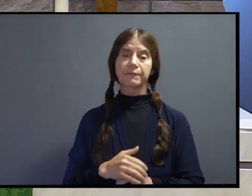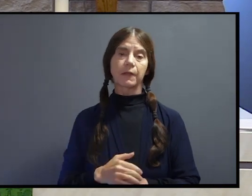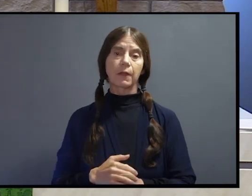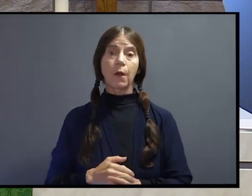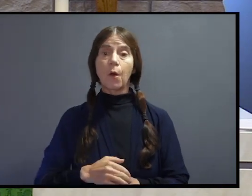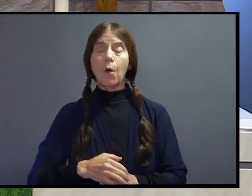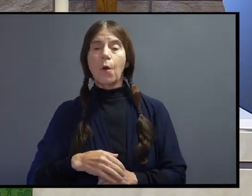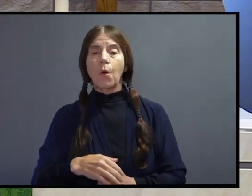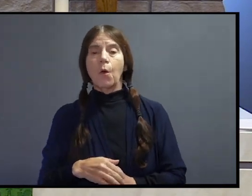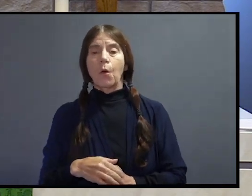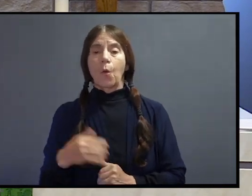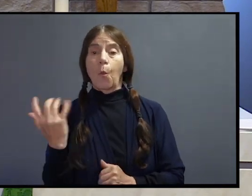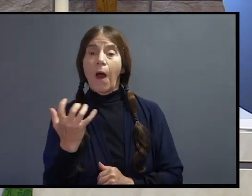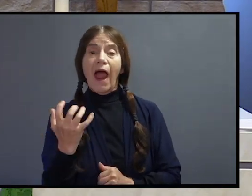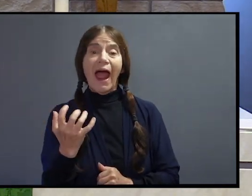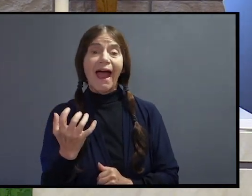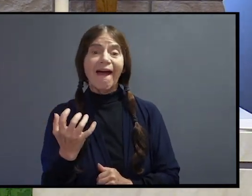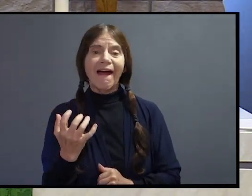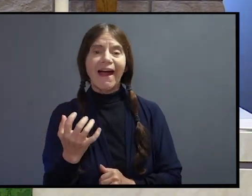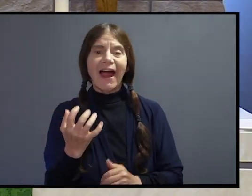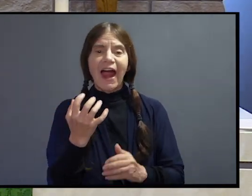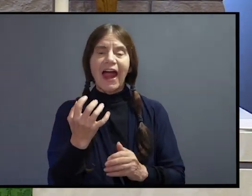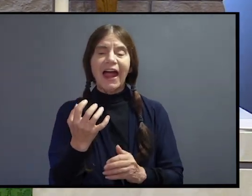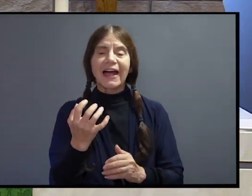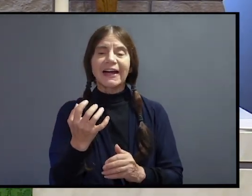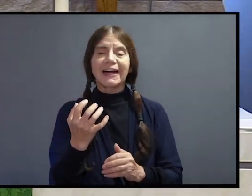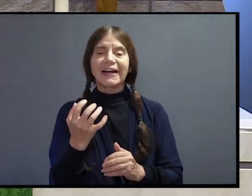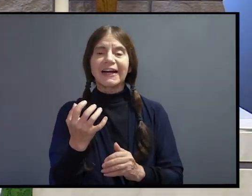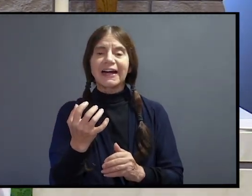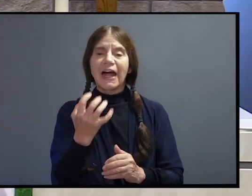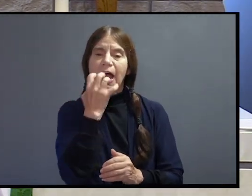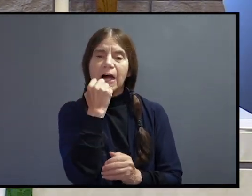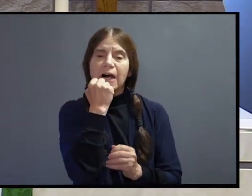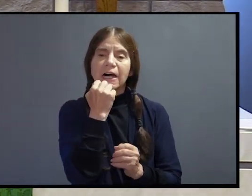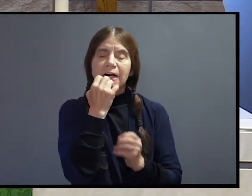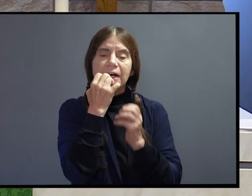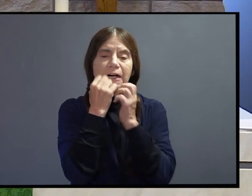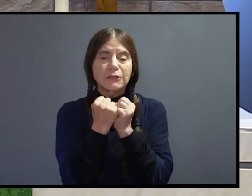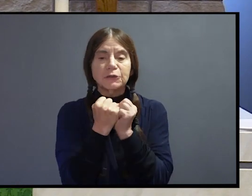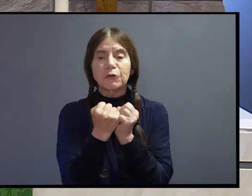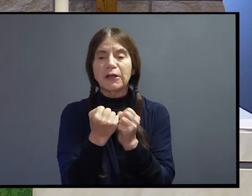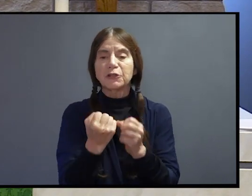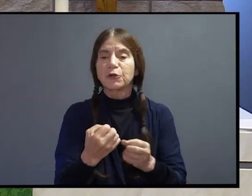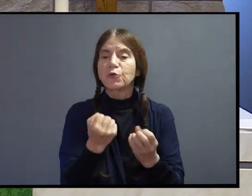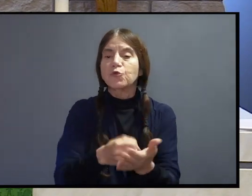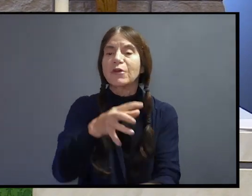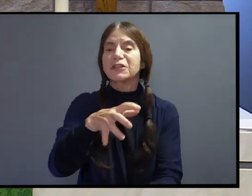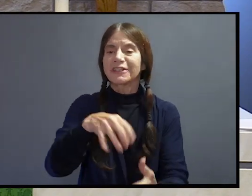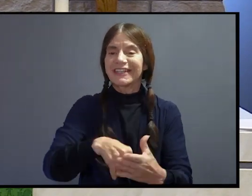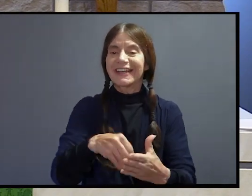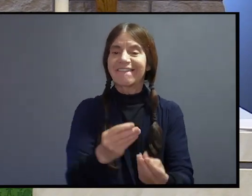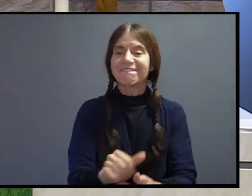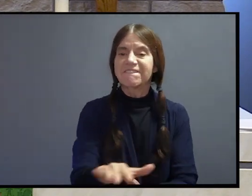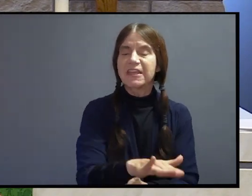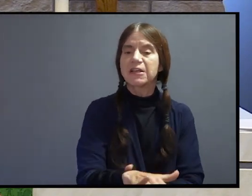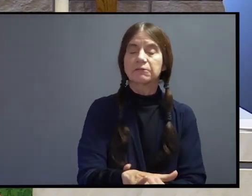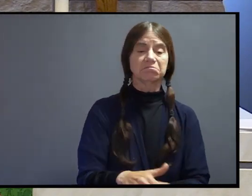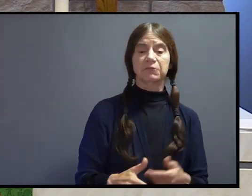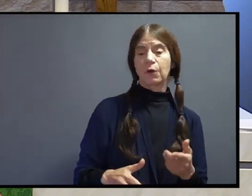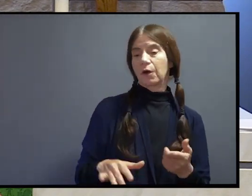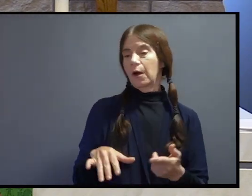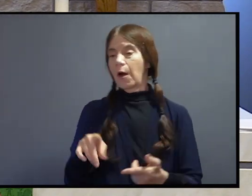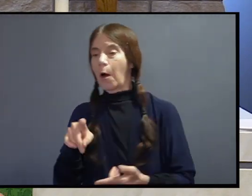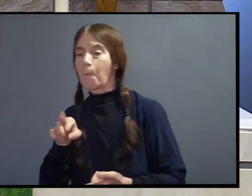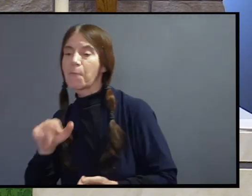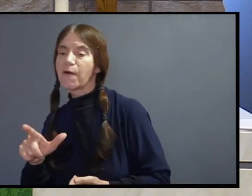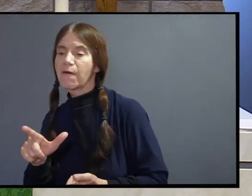Ah, a treasure hidden in a field, one pearl of great value. You'd go and sell all